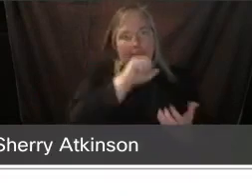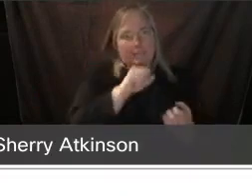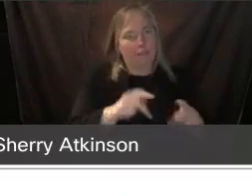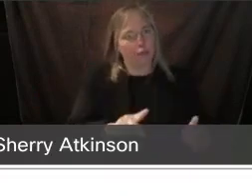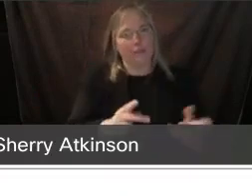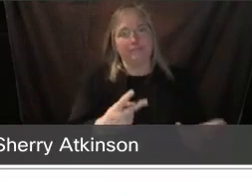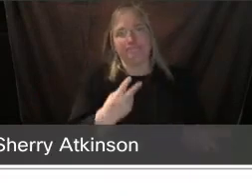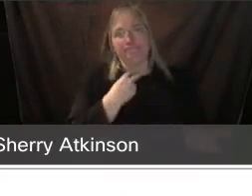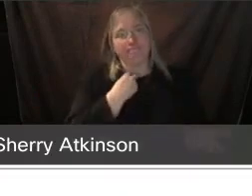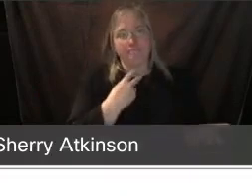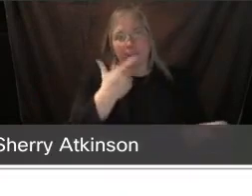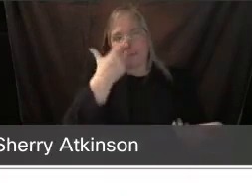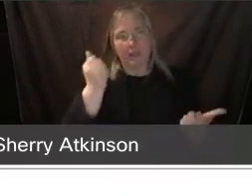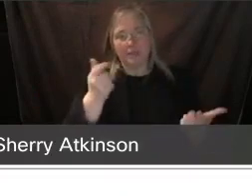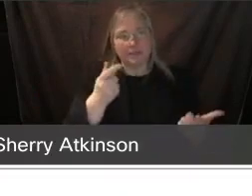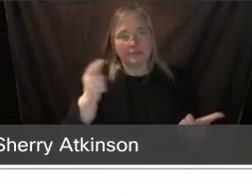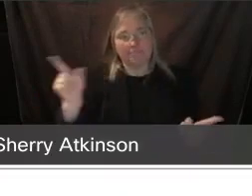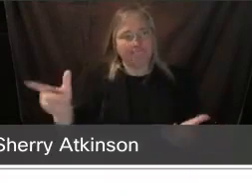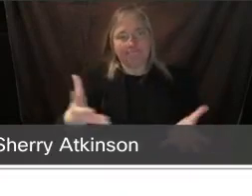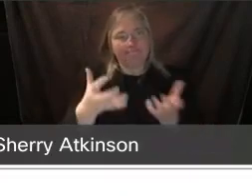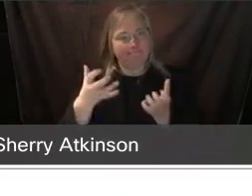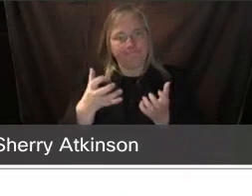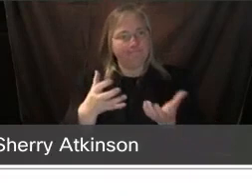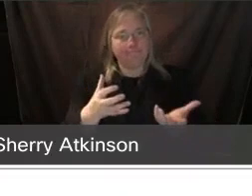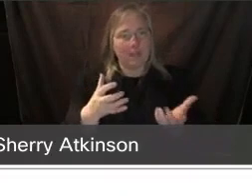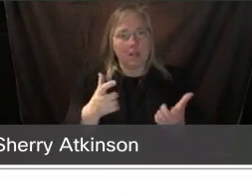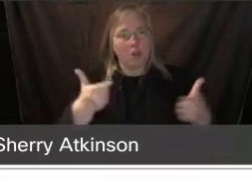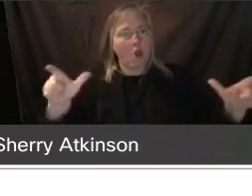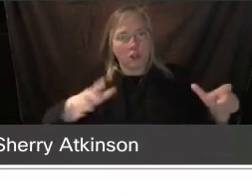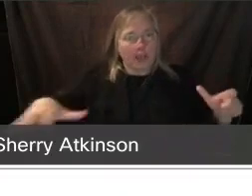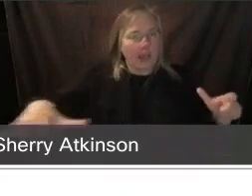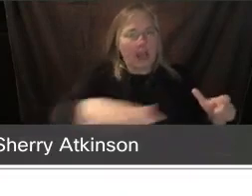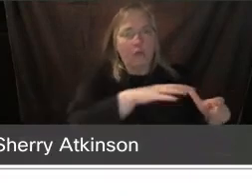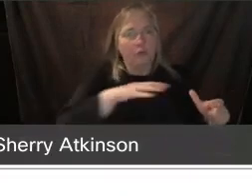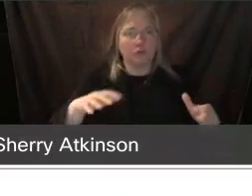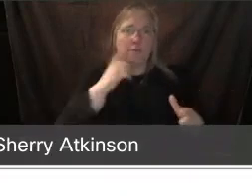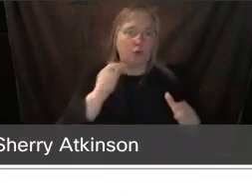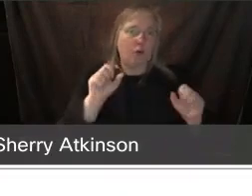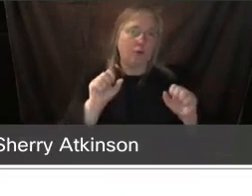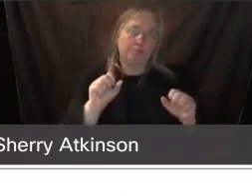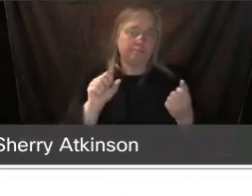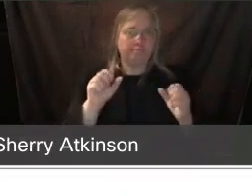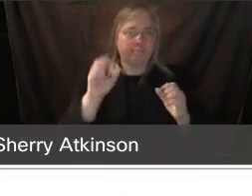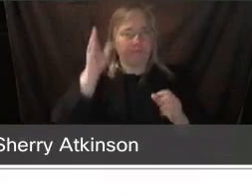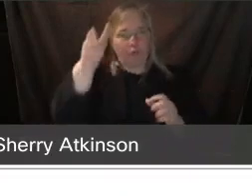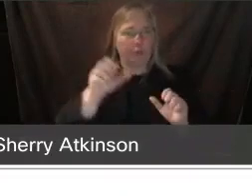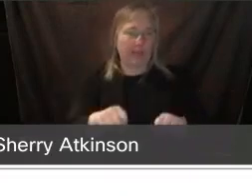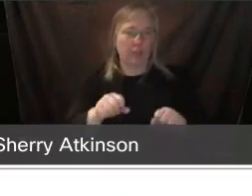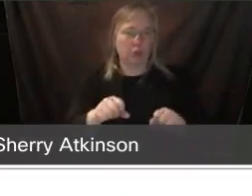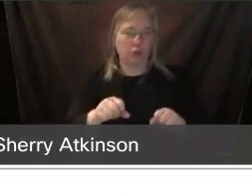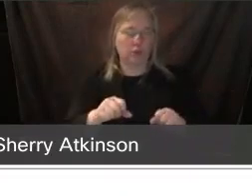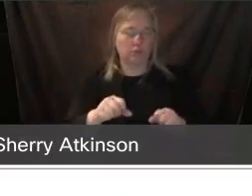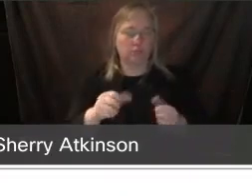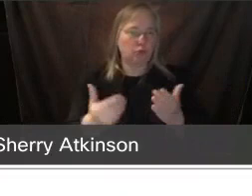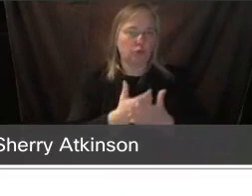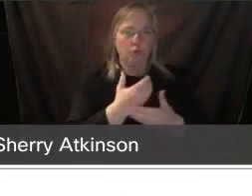given the large acreage is requested for some future potential new office